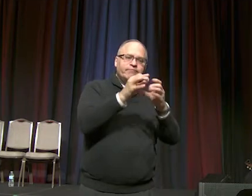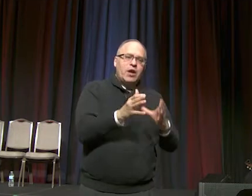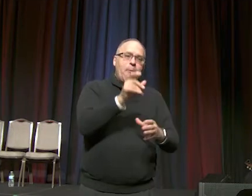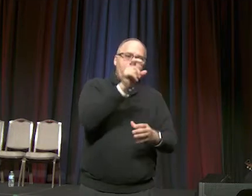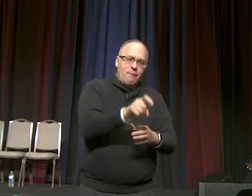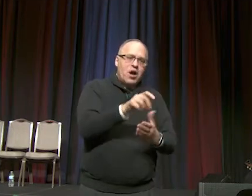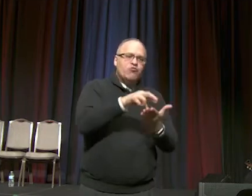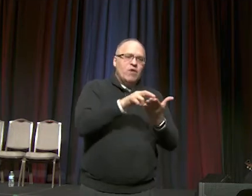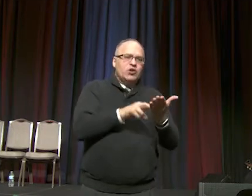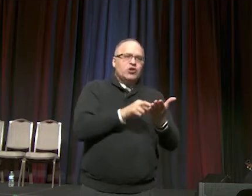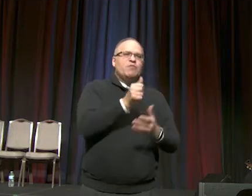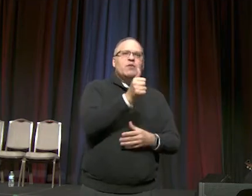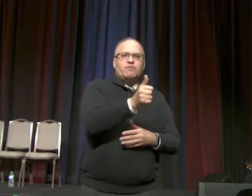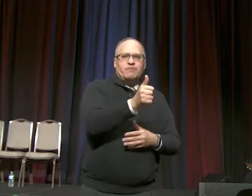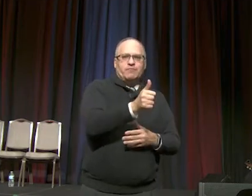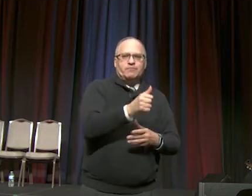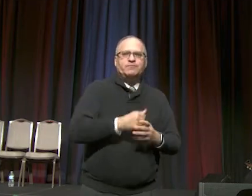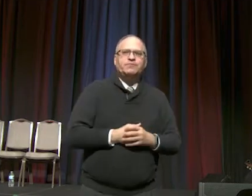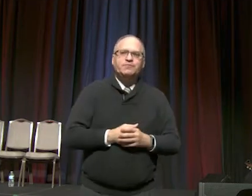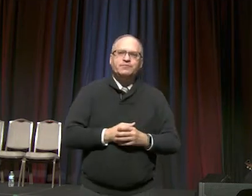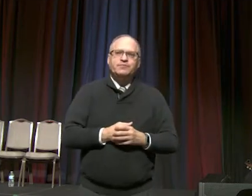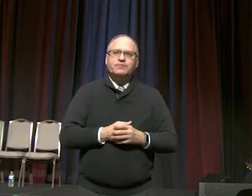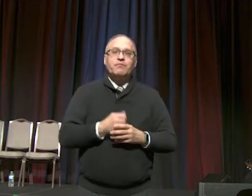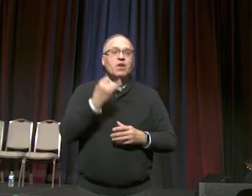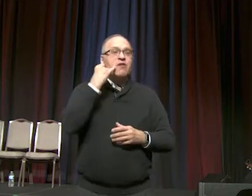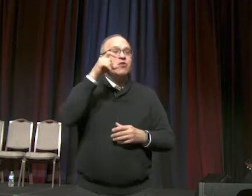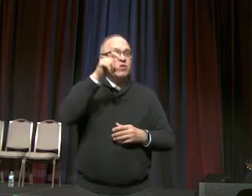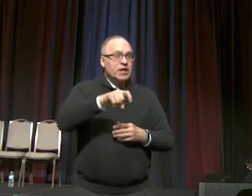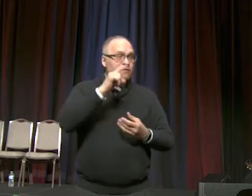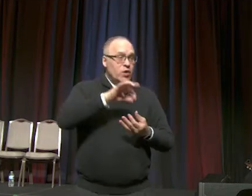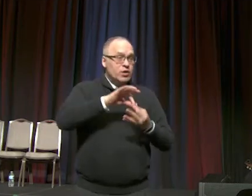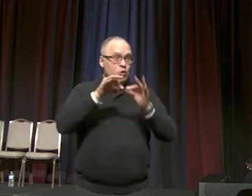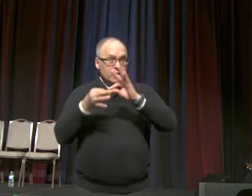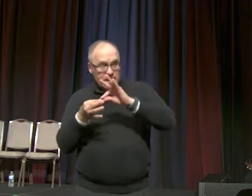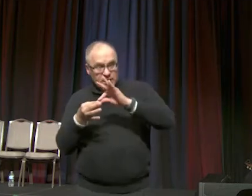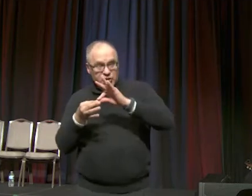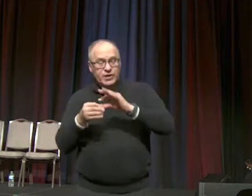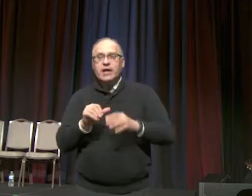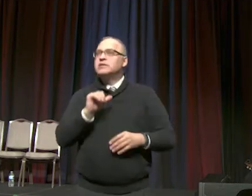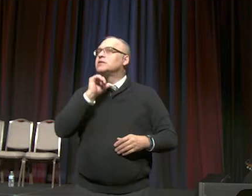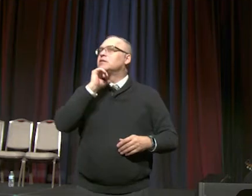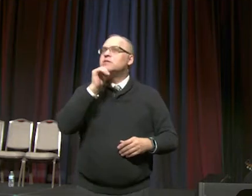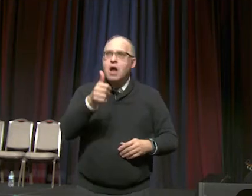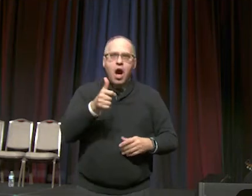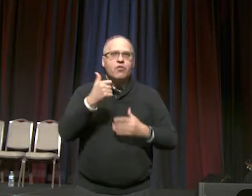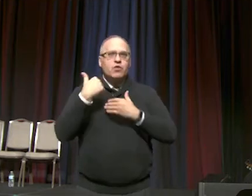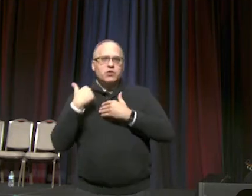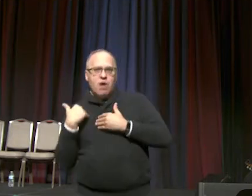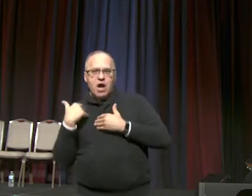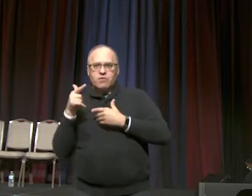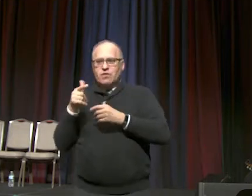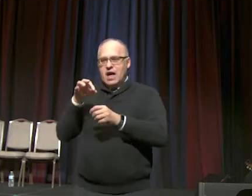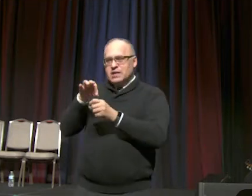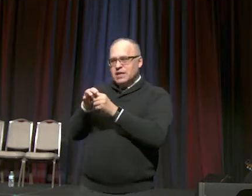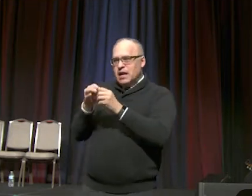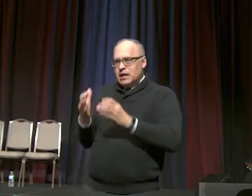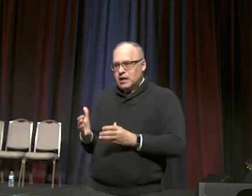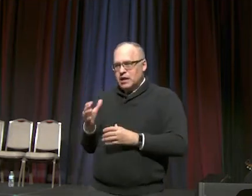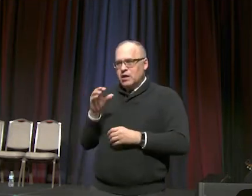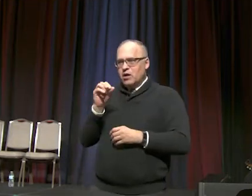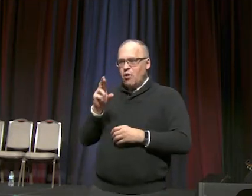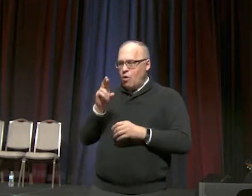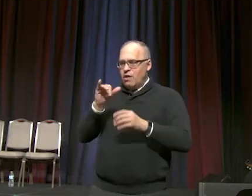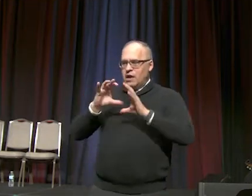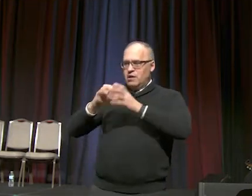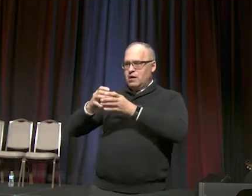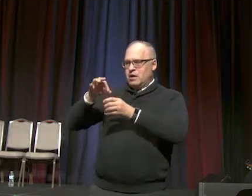time. If there is a need for interpretation, it is not the responsibility of that delegate or that delegation to have